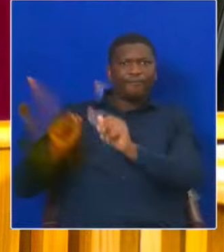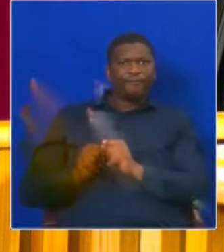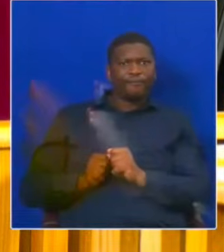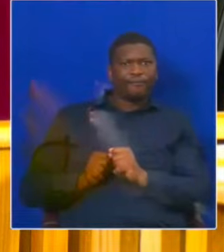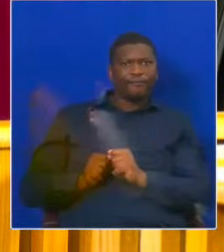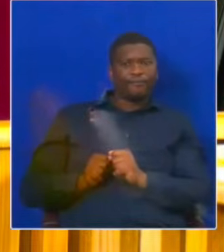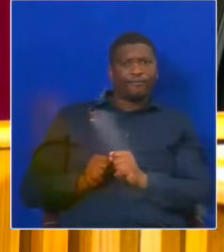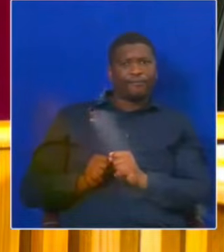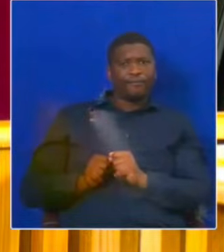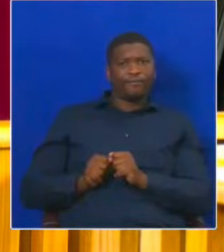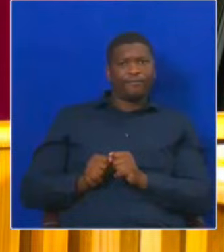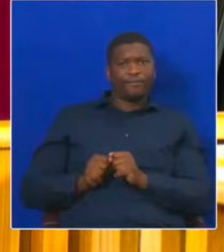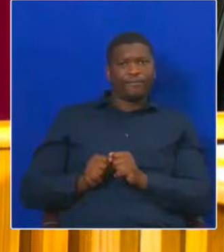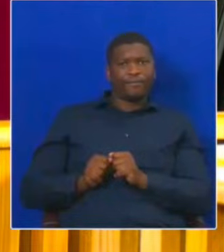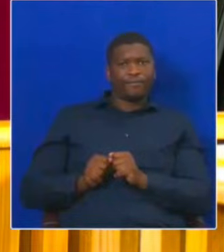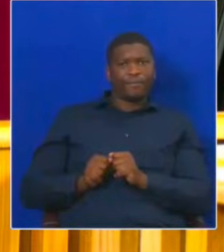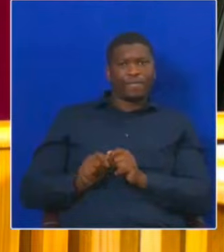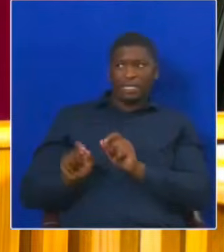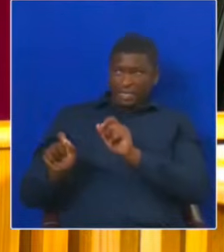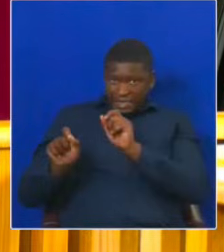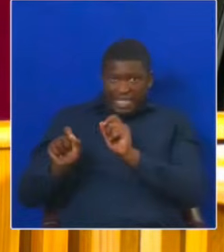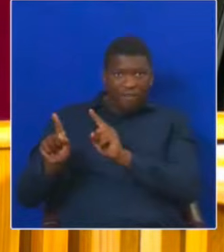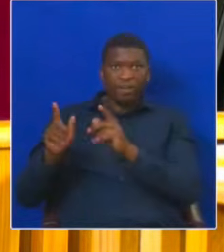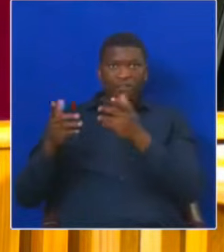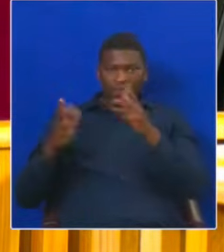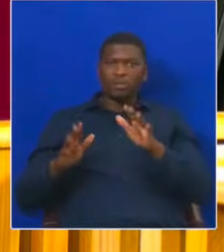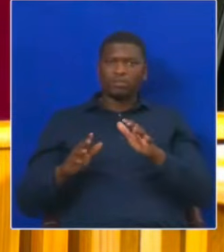he had indicated that